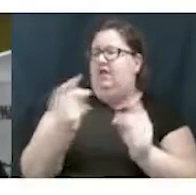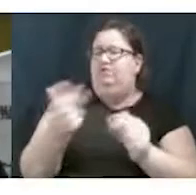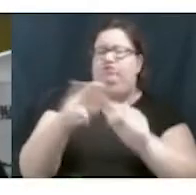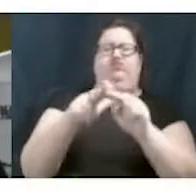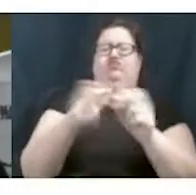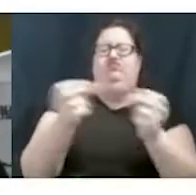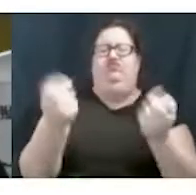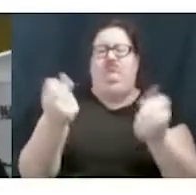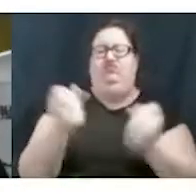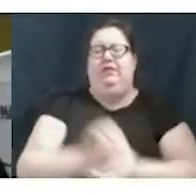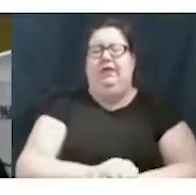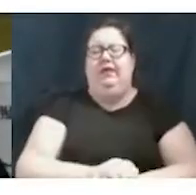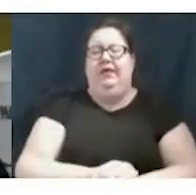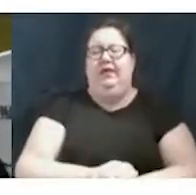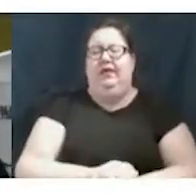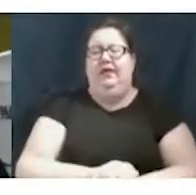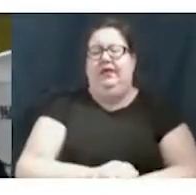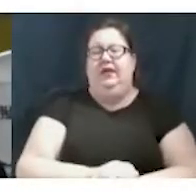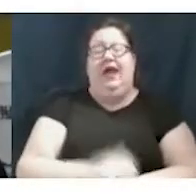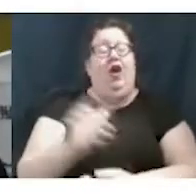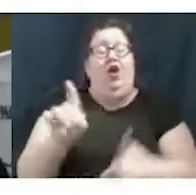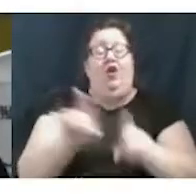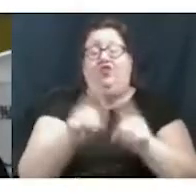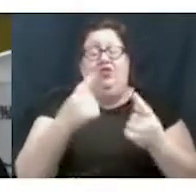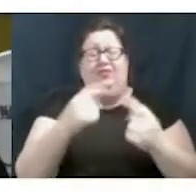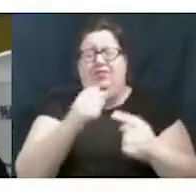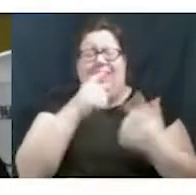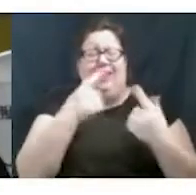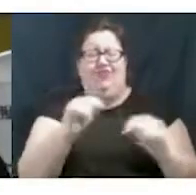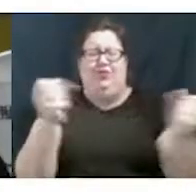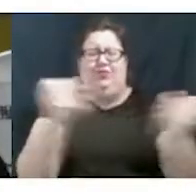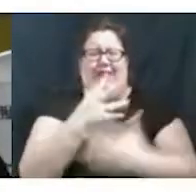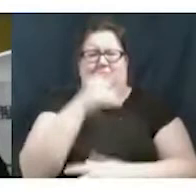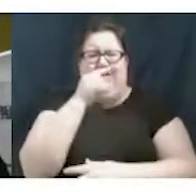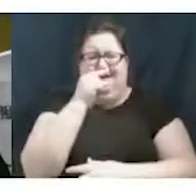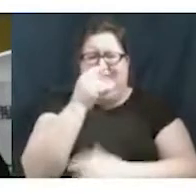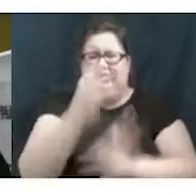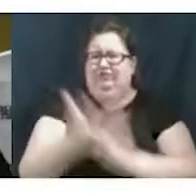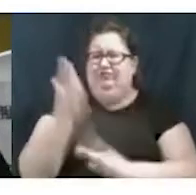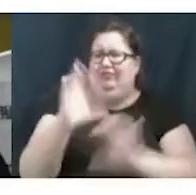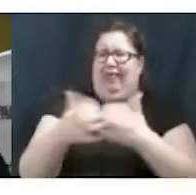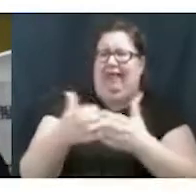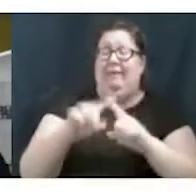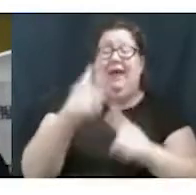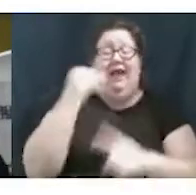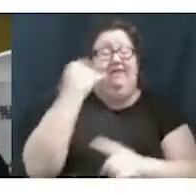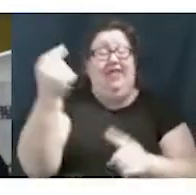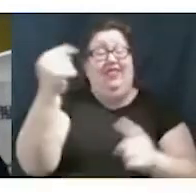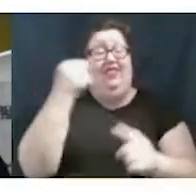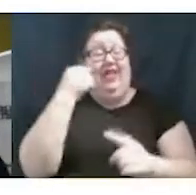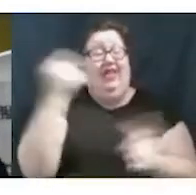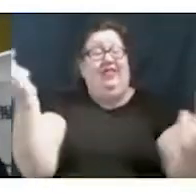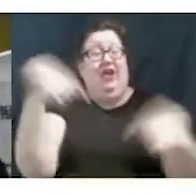that it does is, we're not trying to scare anyone out of our class, but anyone who thinks they're coming in there to watch